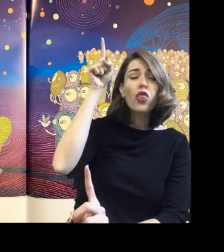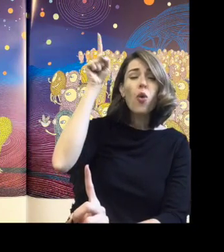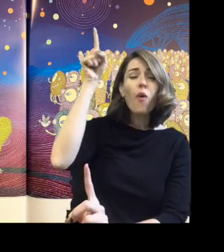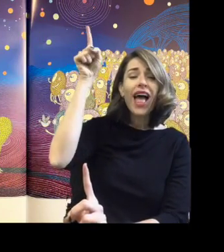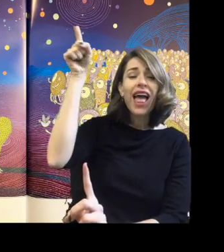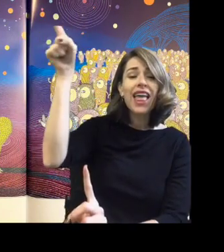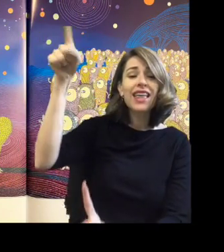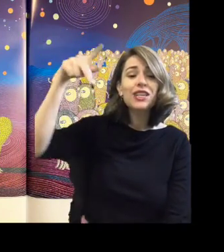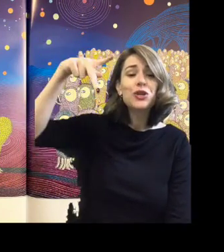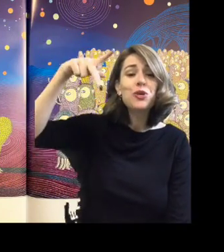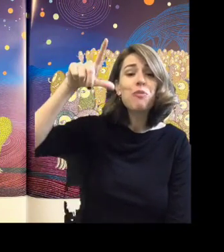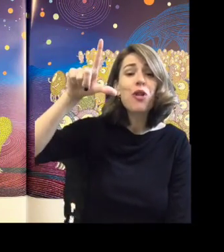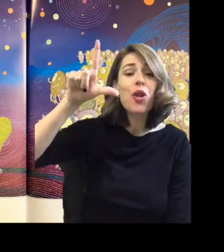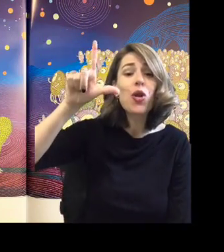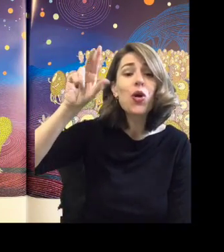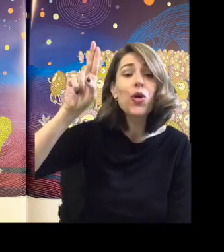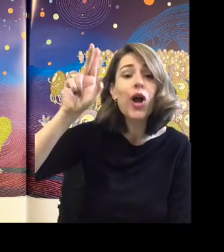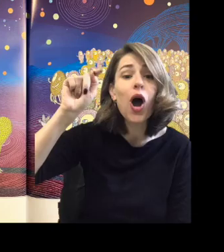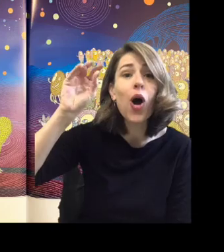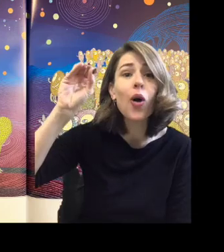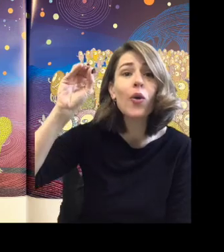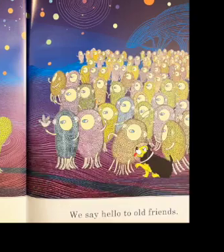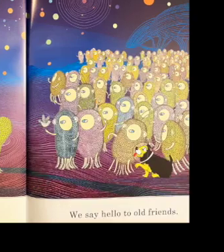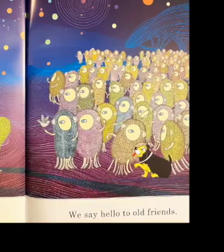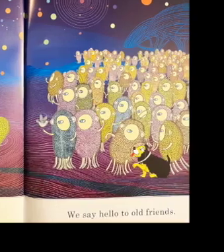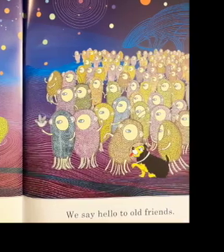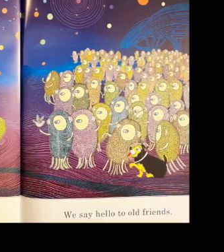All the way to Pluto.